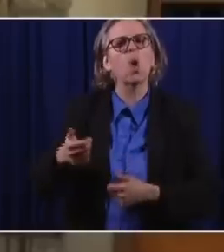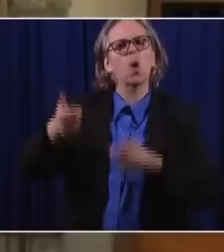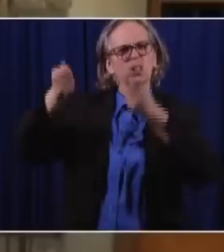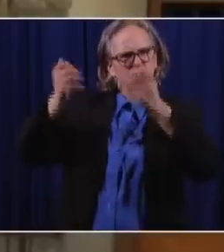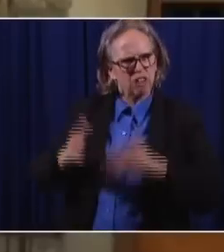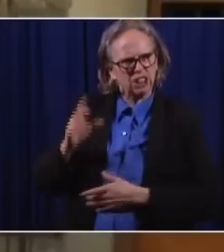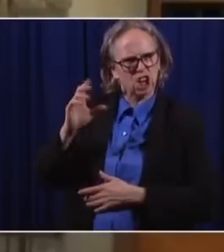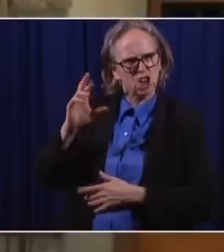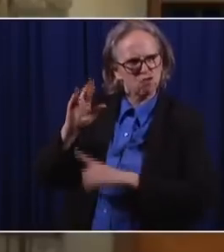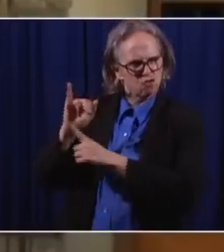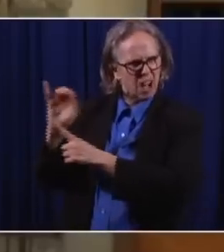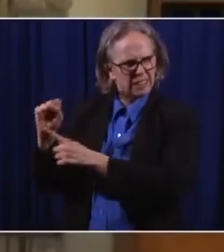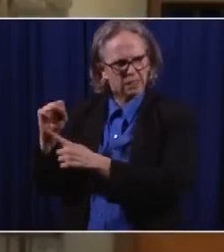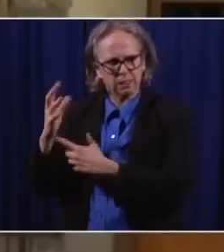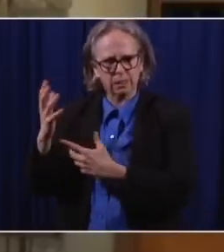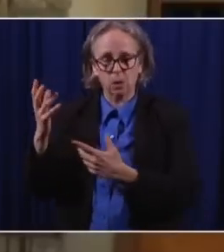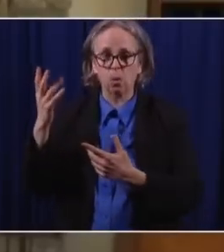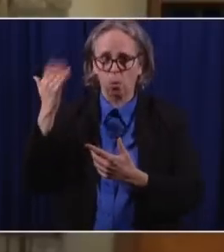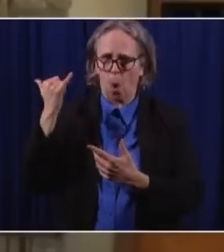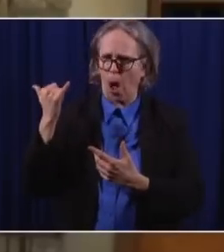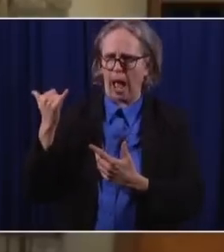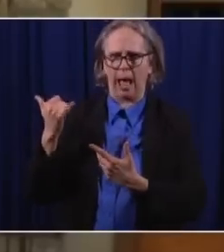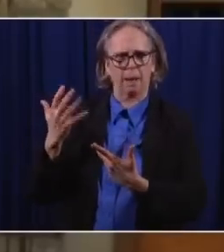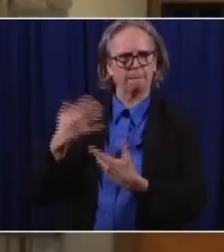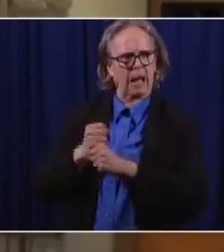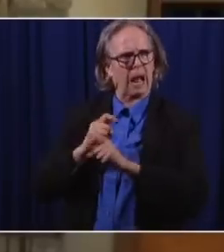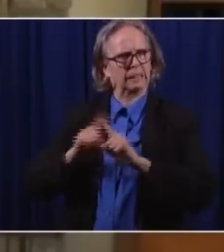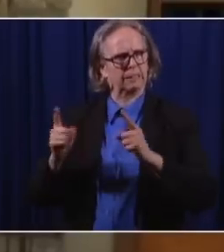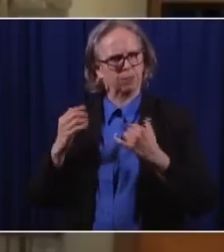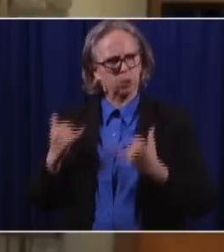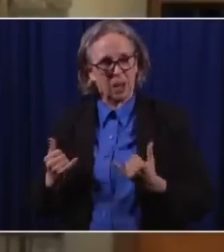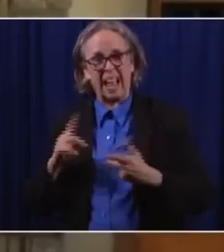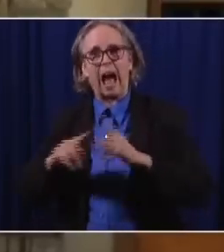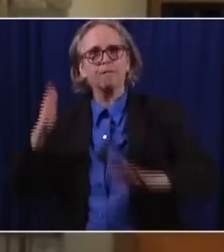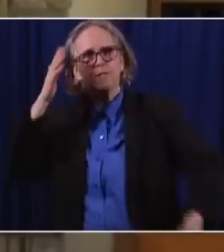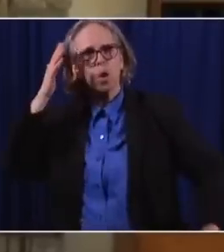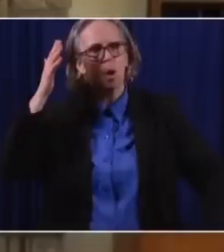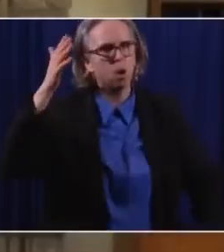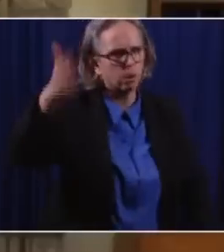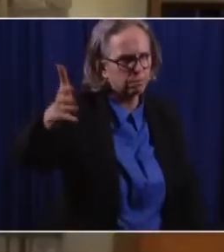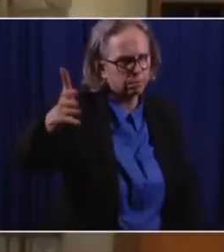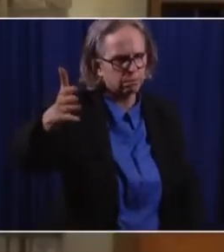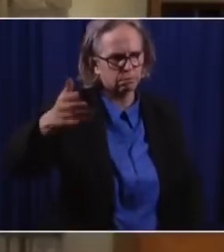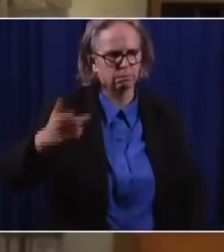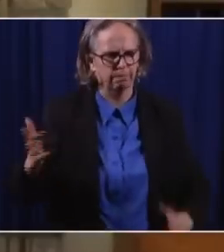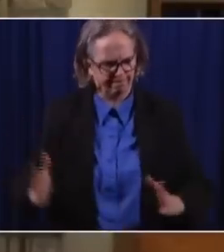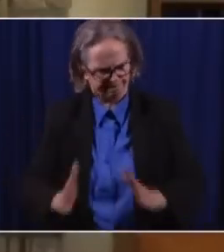difference now and over the long run for the mental health and recovery of Ohioans.